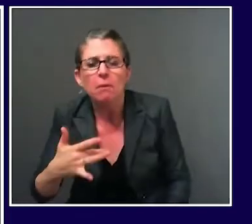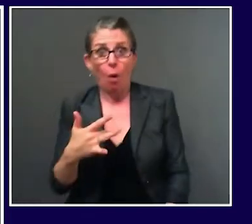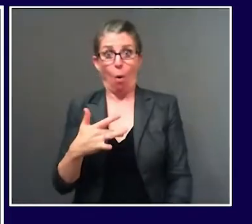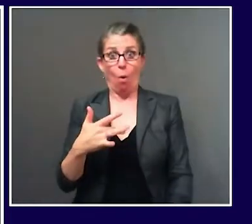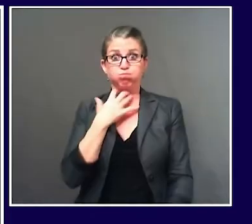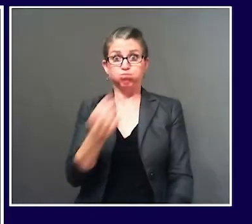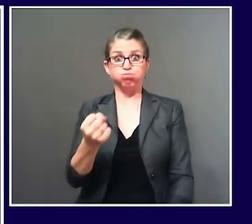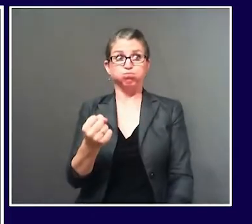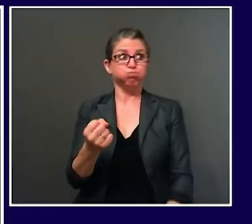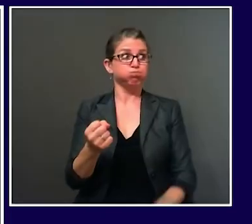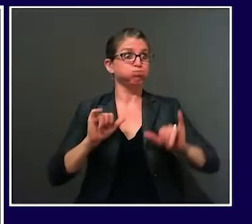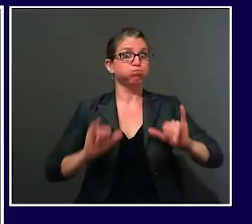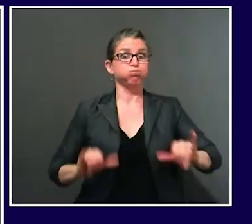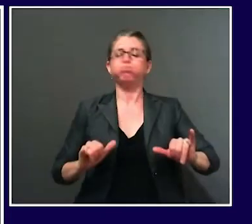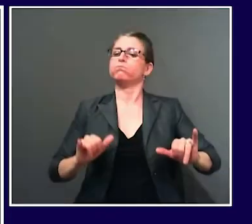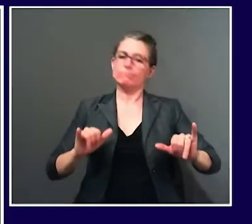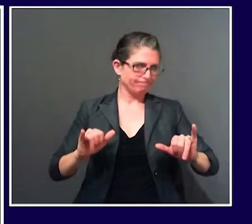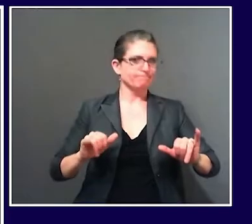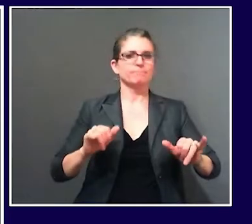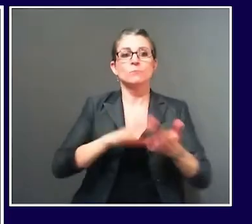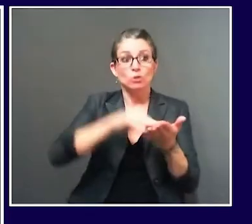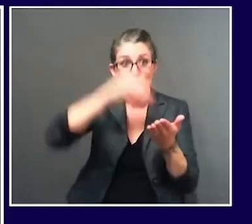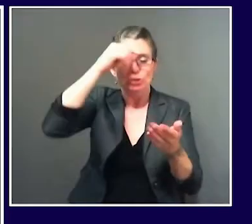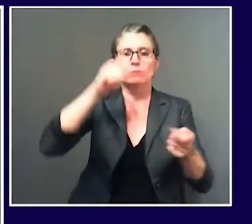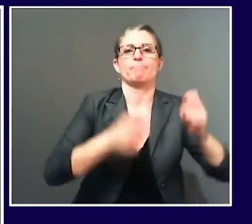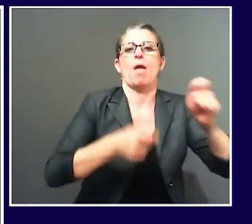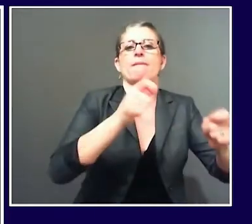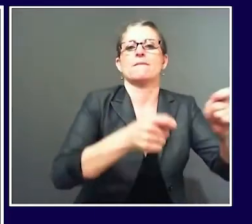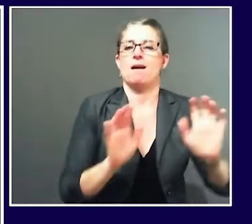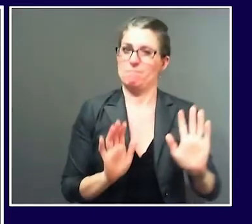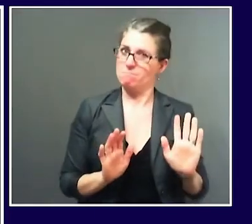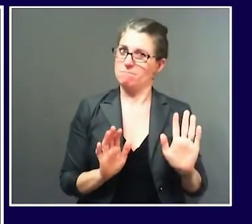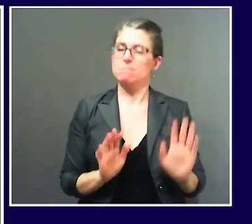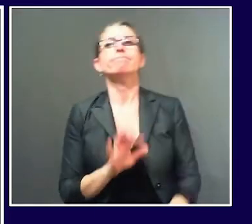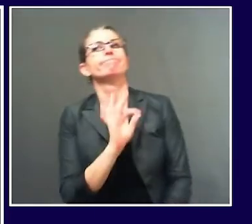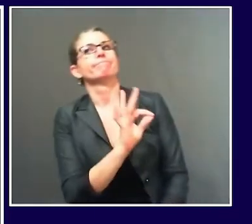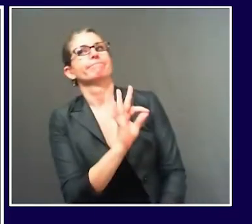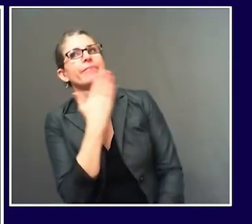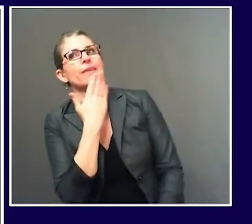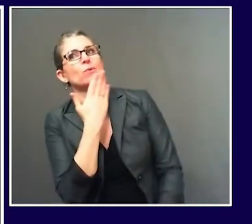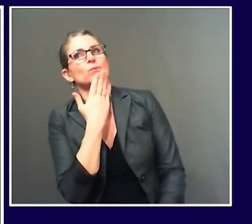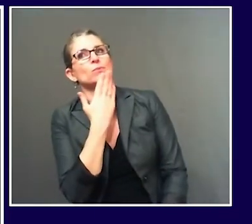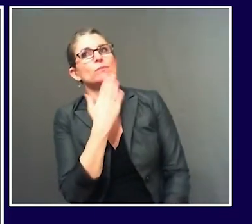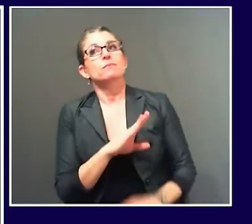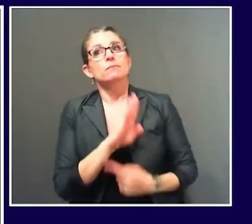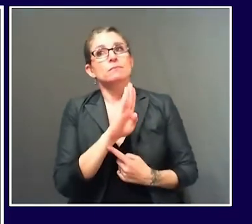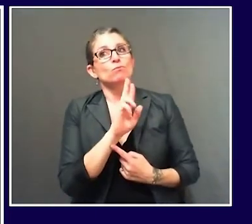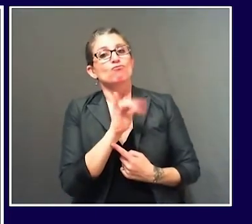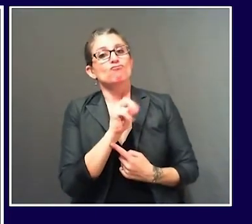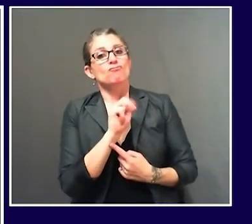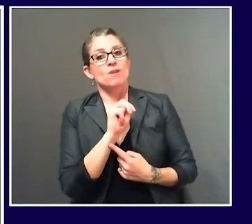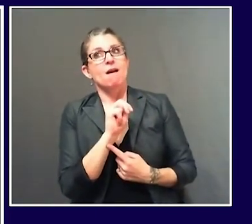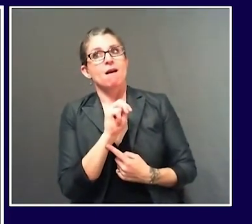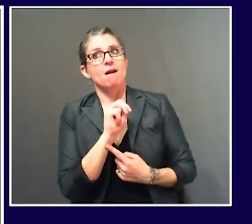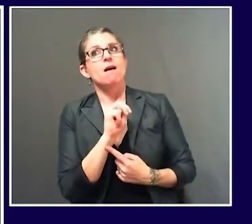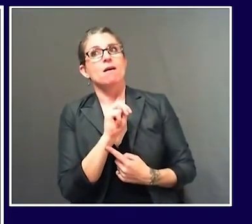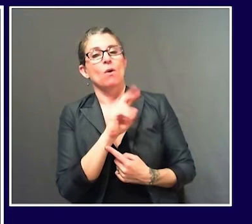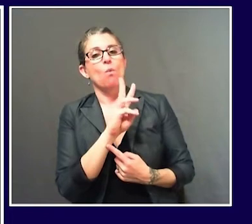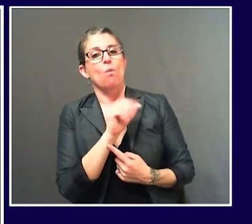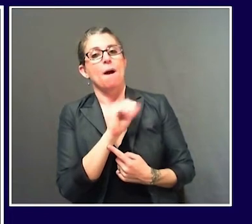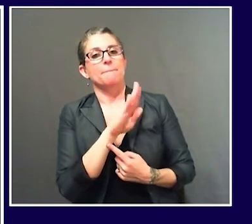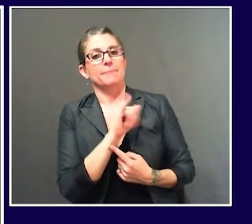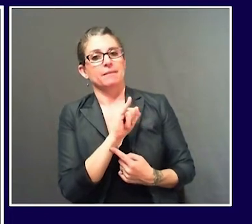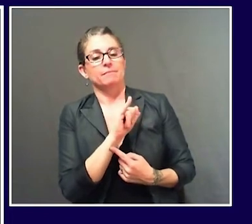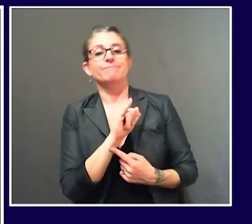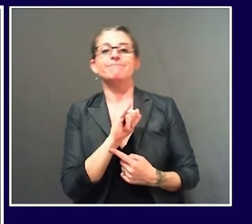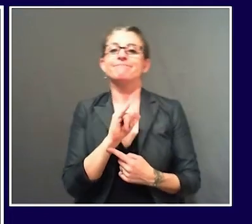you. You bet. I'm going to turn next to Brian Sullivan at WABI. Thank you, Dr. Shah. I was wondering if you could just give us a little more on